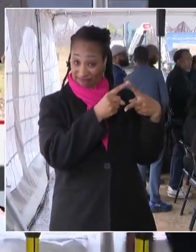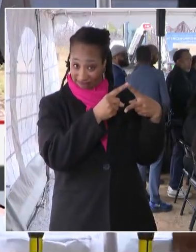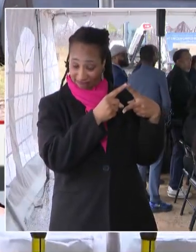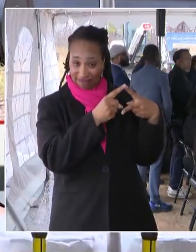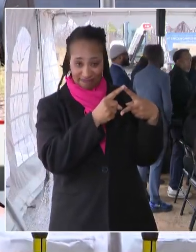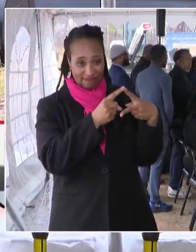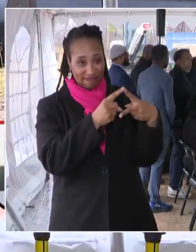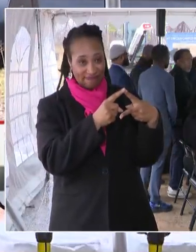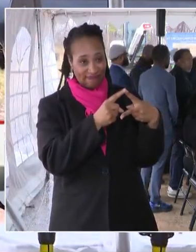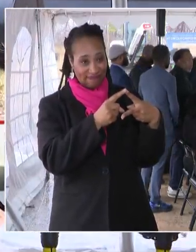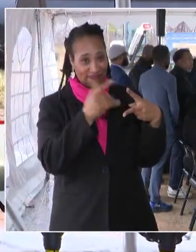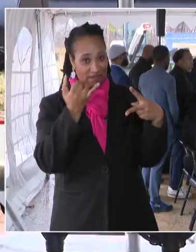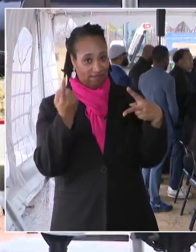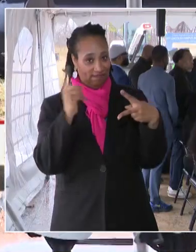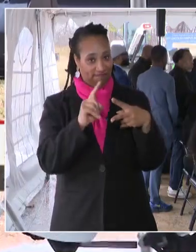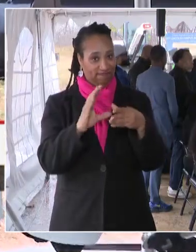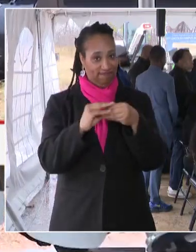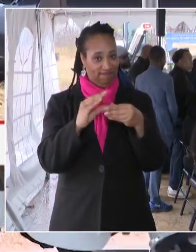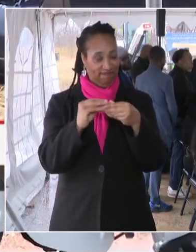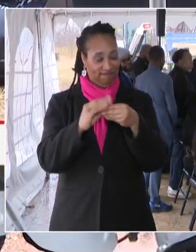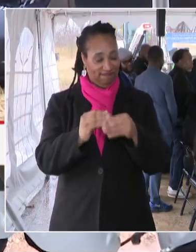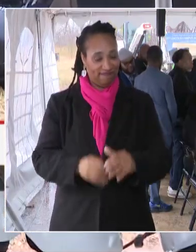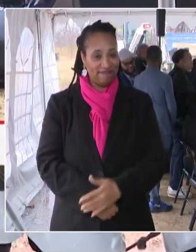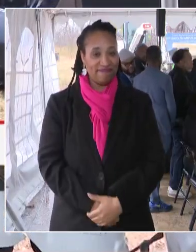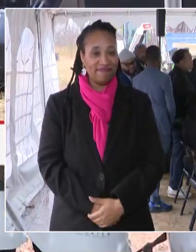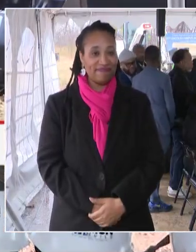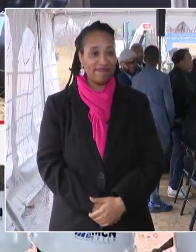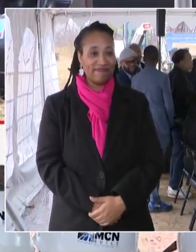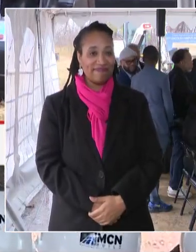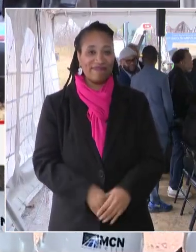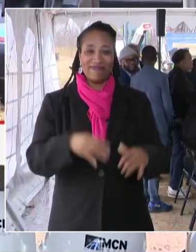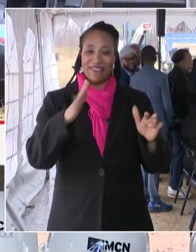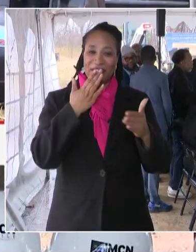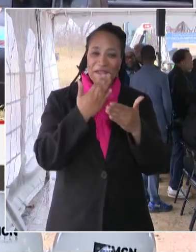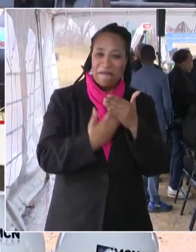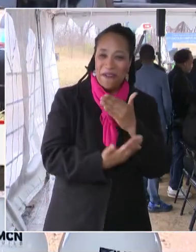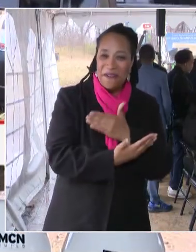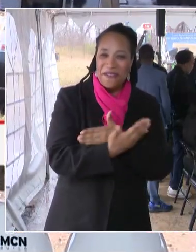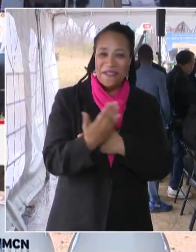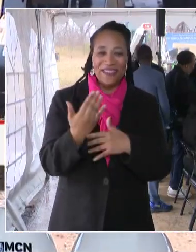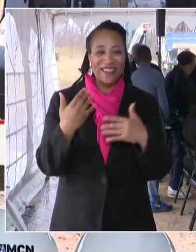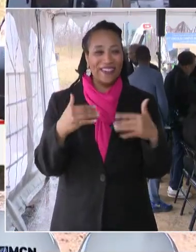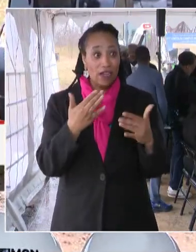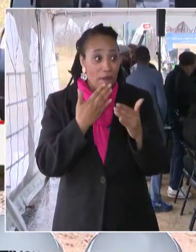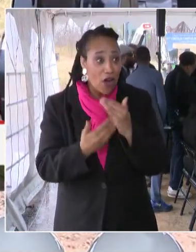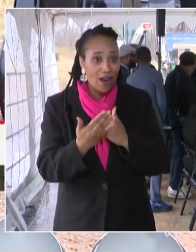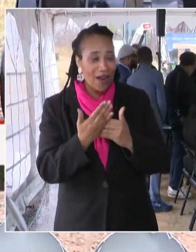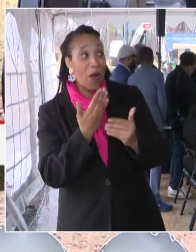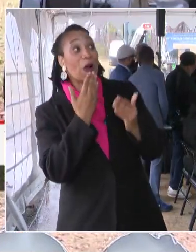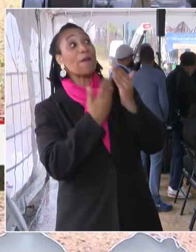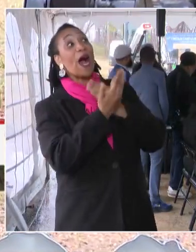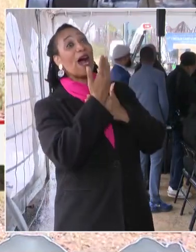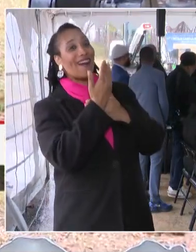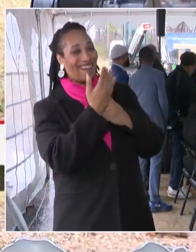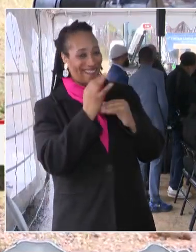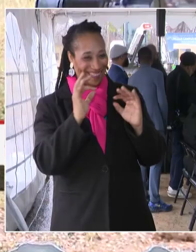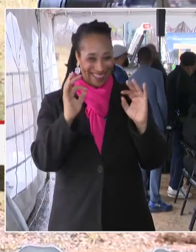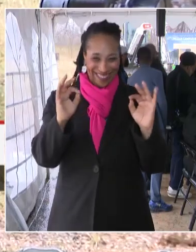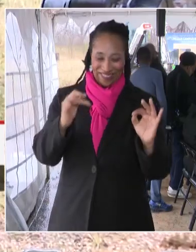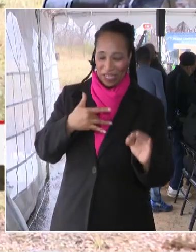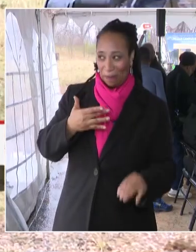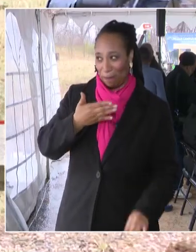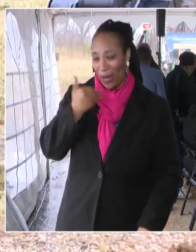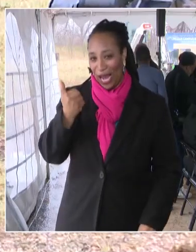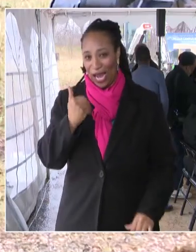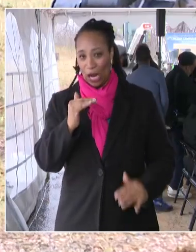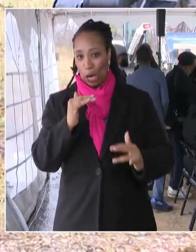Good morning. Good morning, Fort Lincoln. Good morning, Fort Lincoln. There we go. I love this energy. The mayor